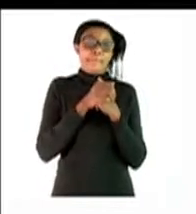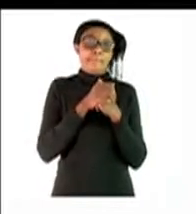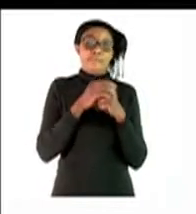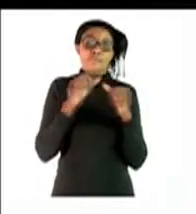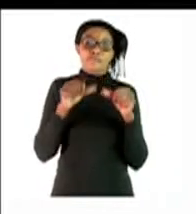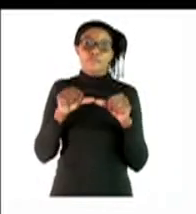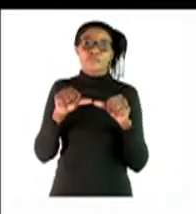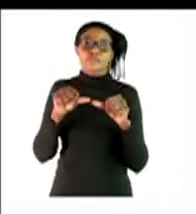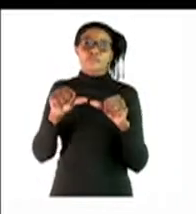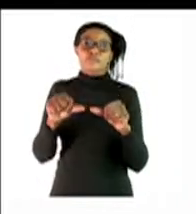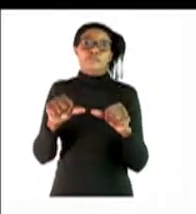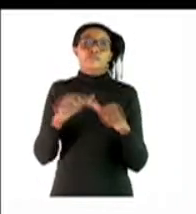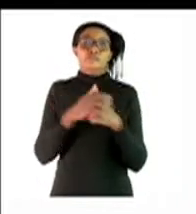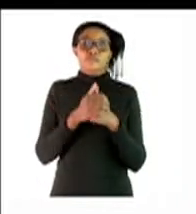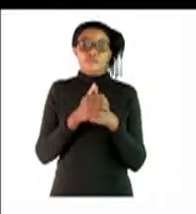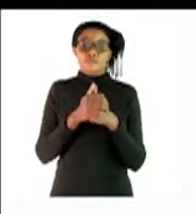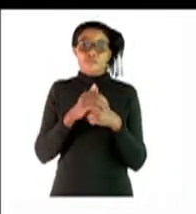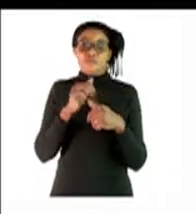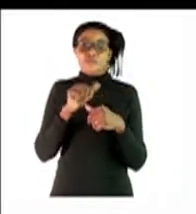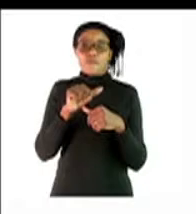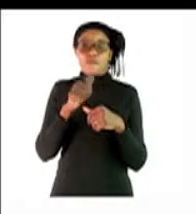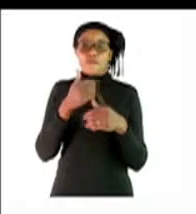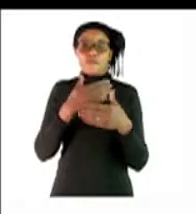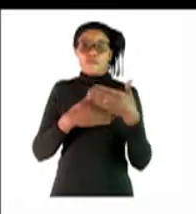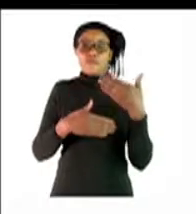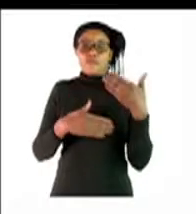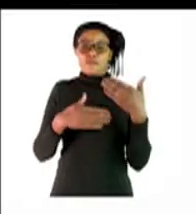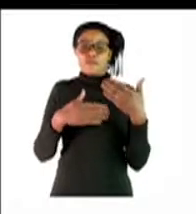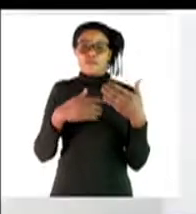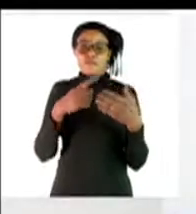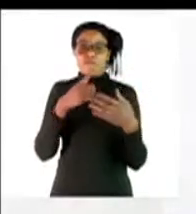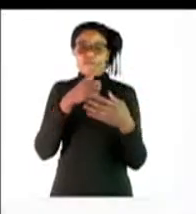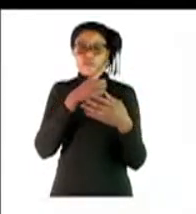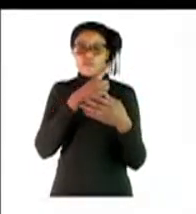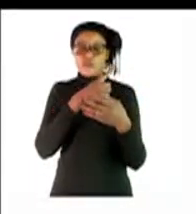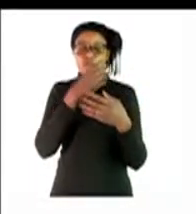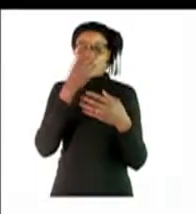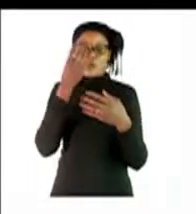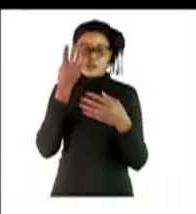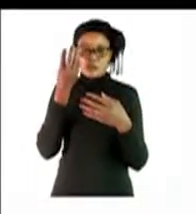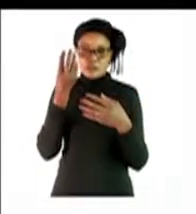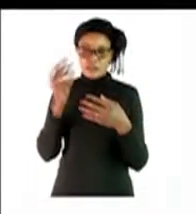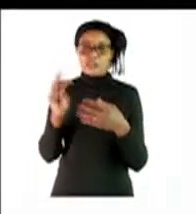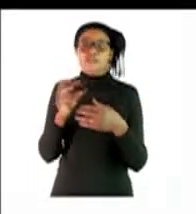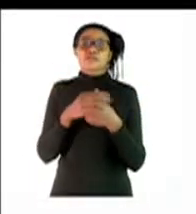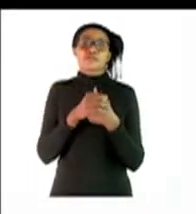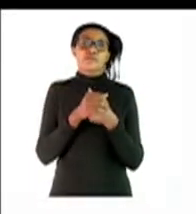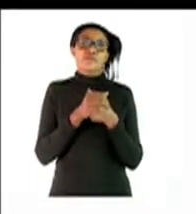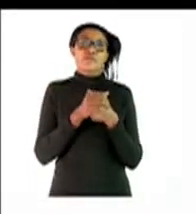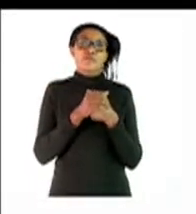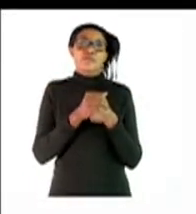continue with the next page, page 16.